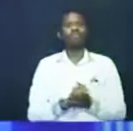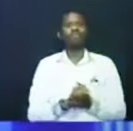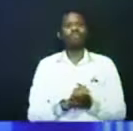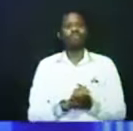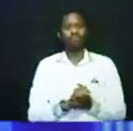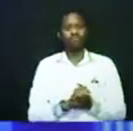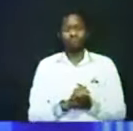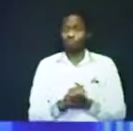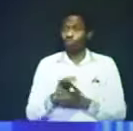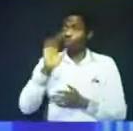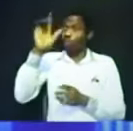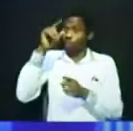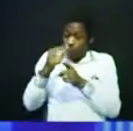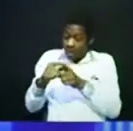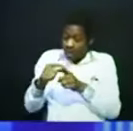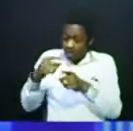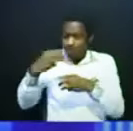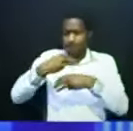us up